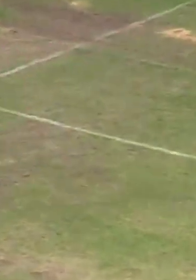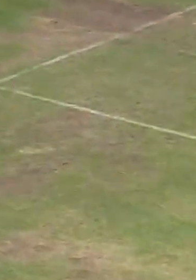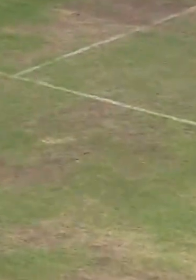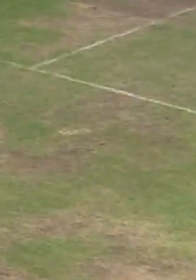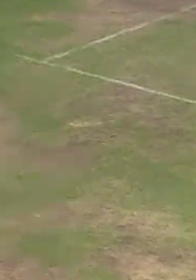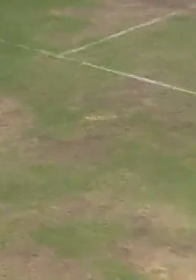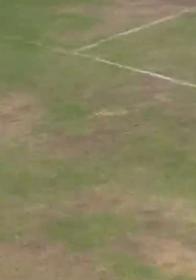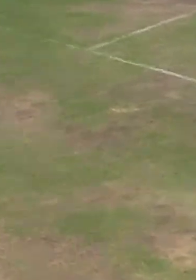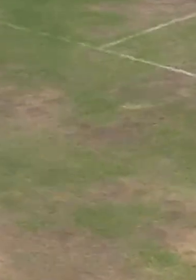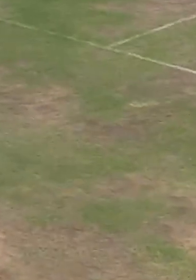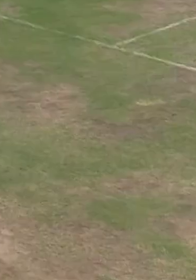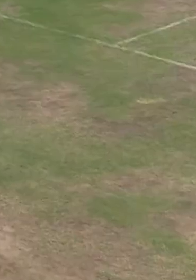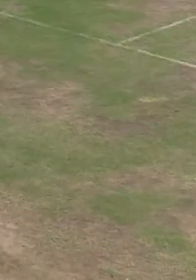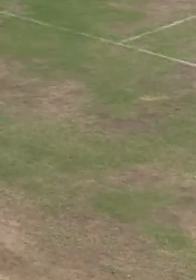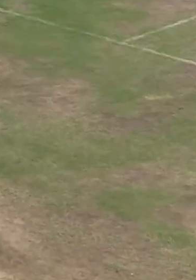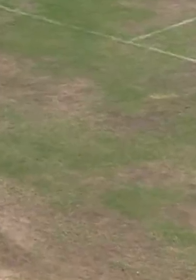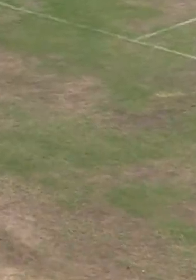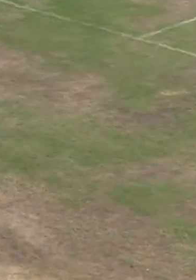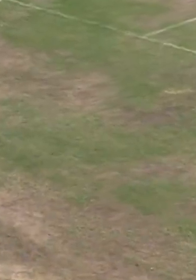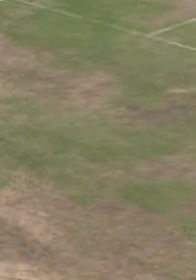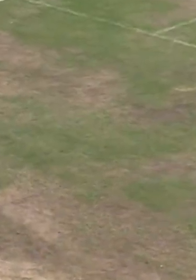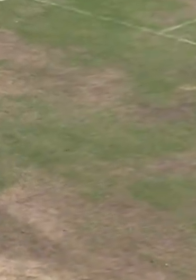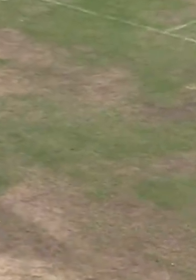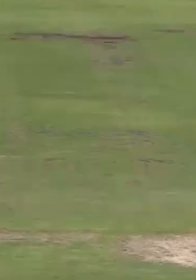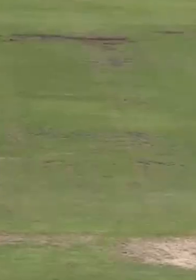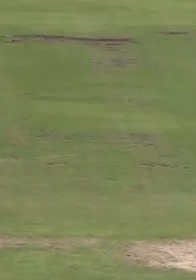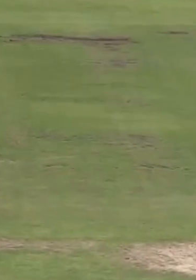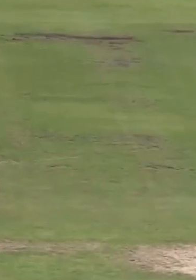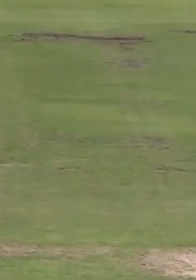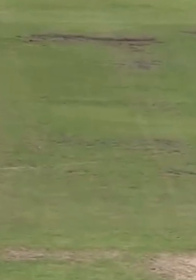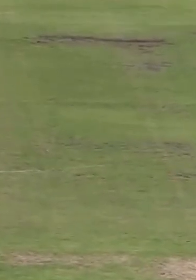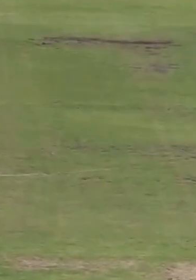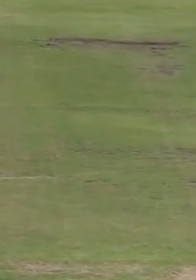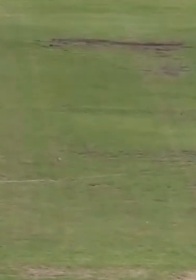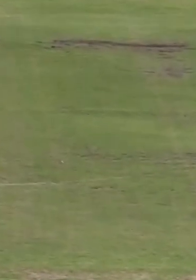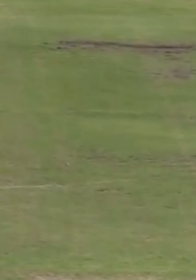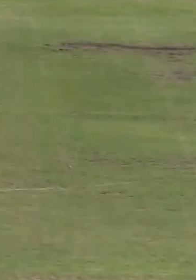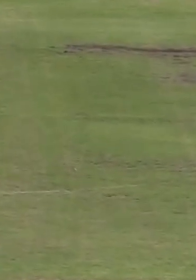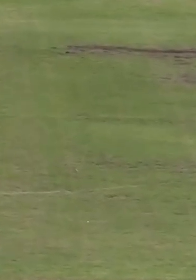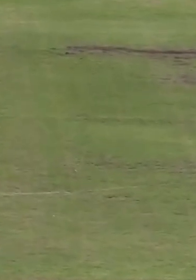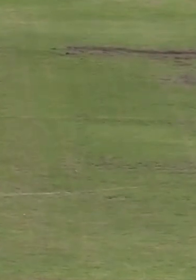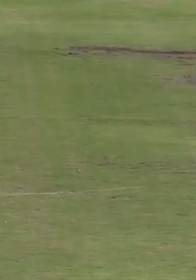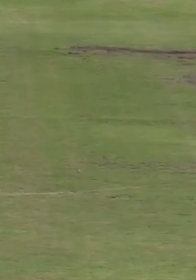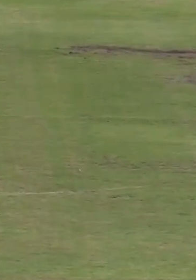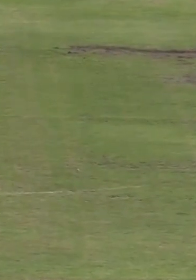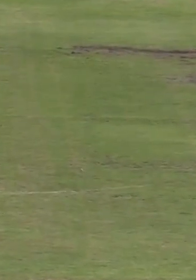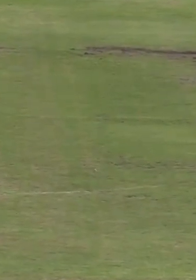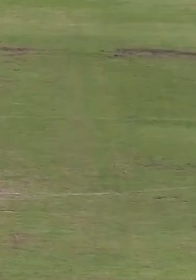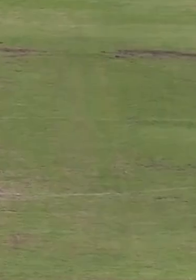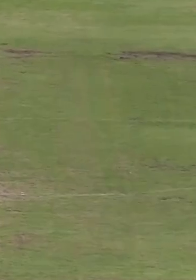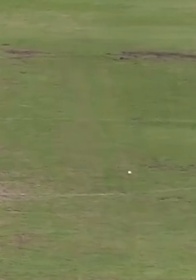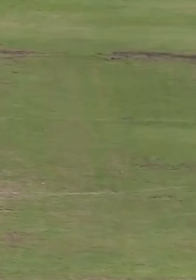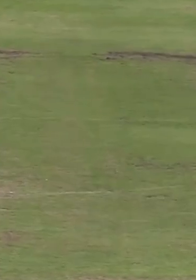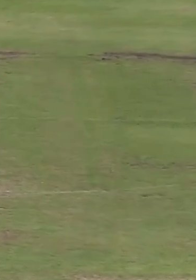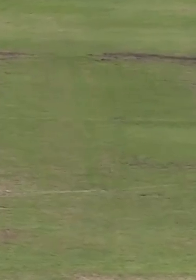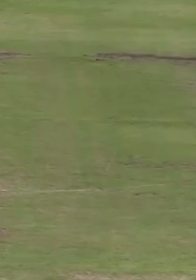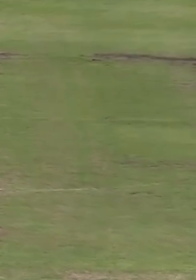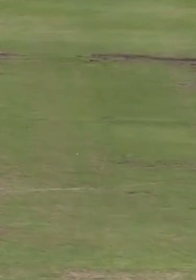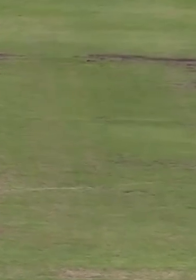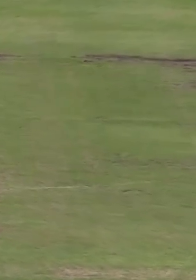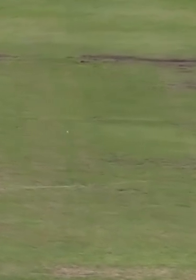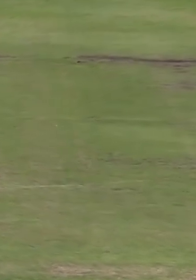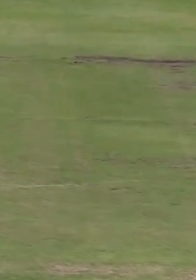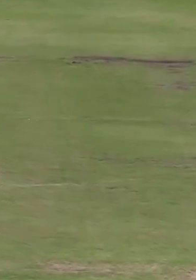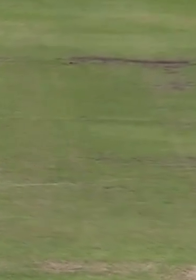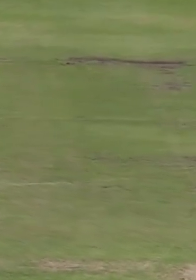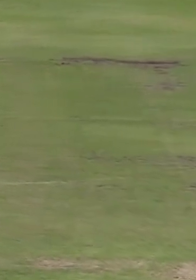best. The cheerleaders on their feet. Sargent fell a few deliveries later. Oh, that's plump. See you